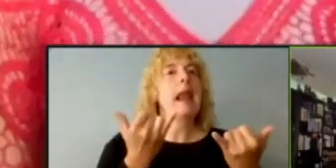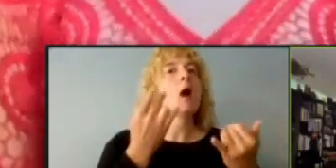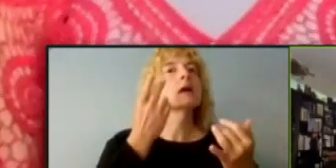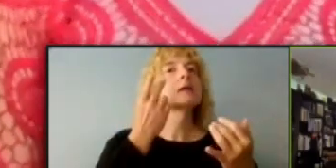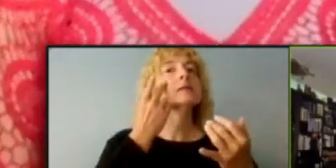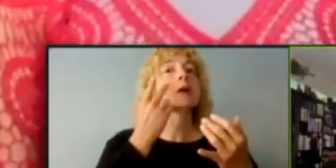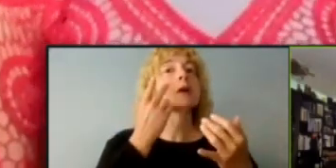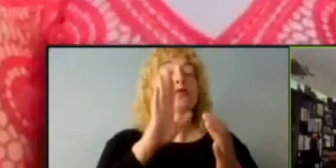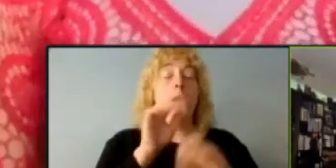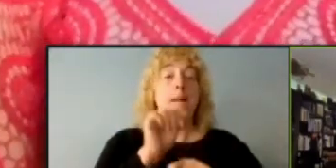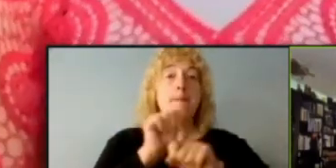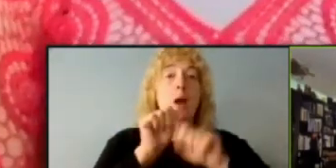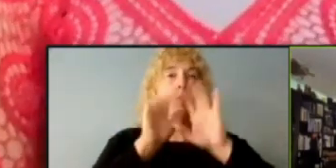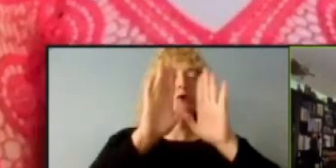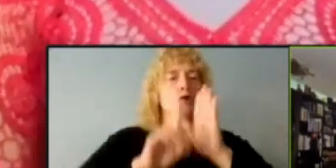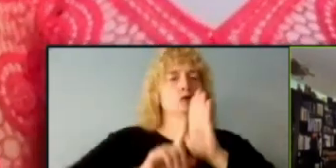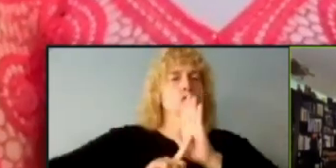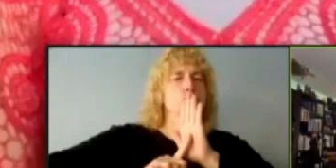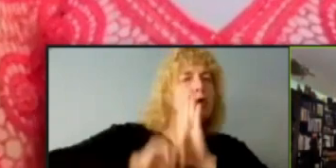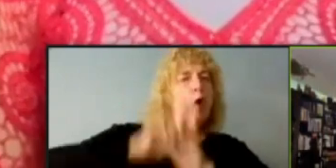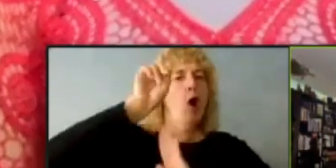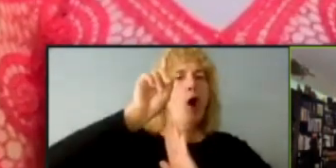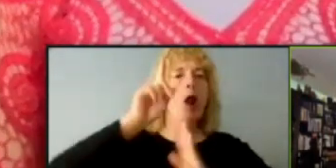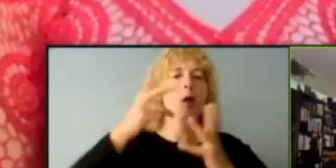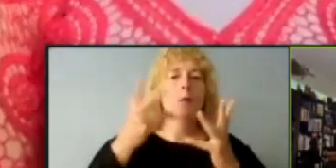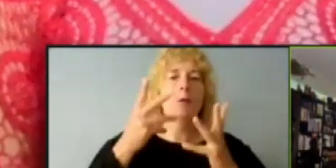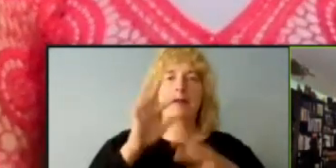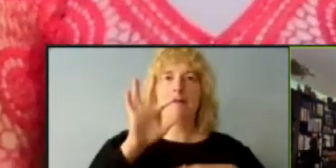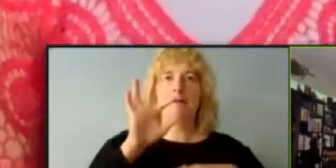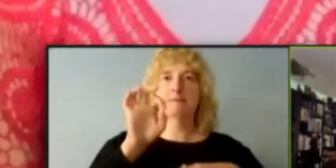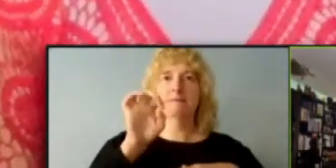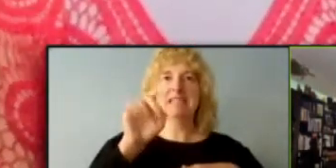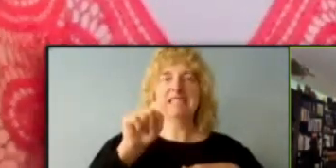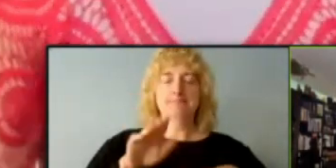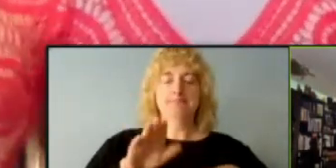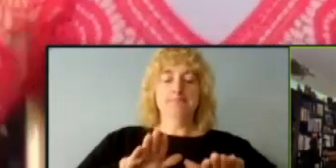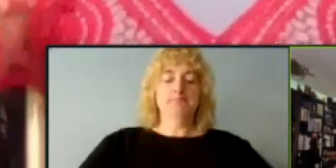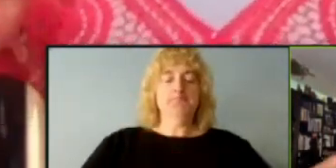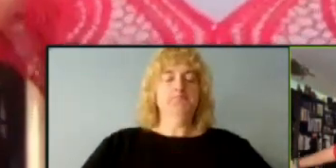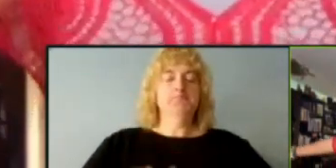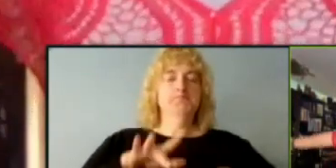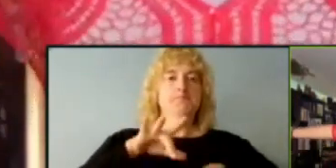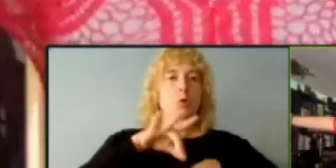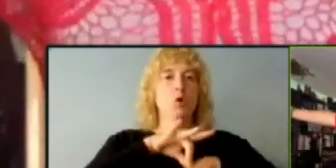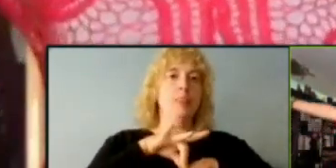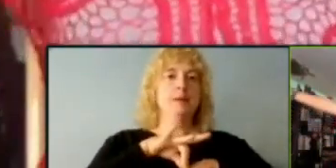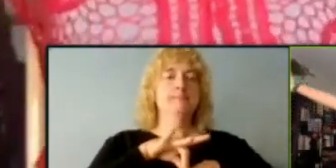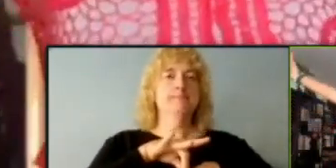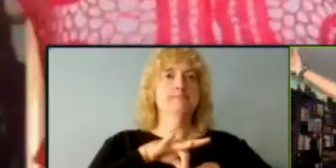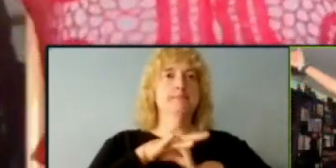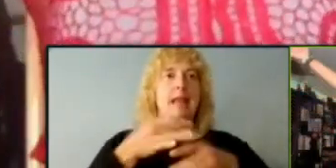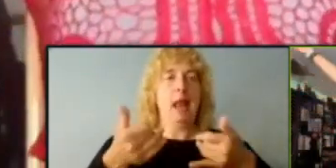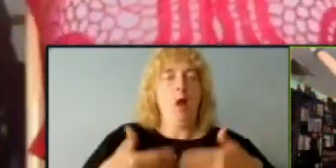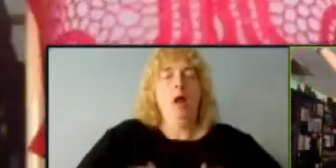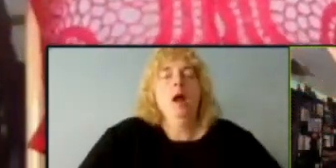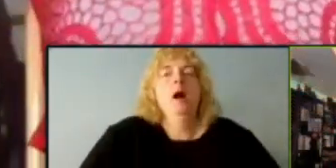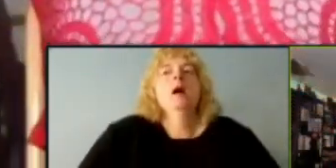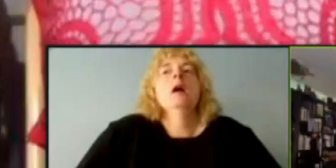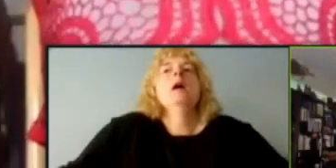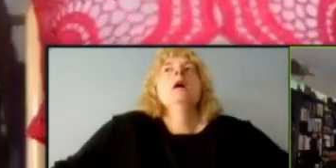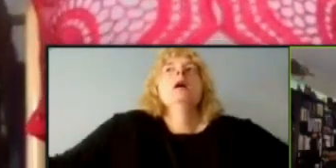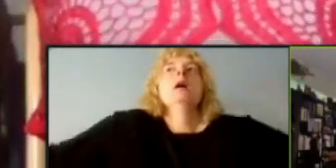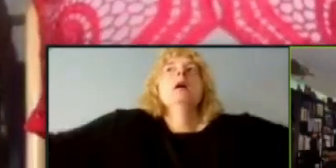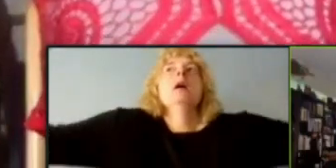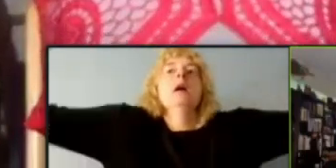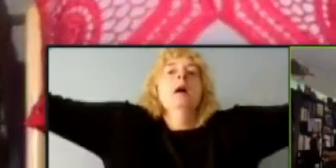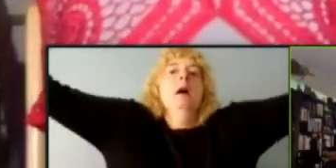is. Your feet right there on the earth, nice and strong. Breathing in. This time, bring your arms up as far as they